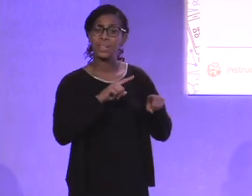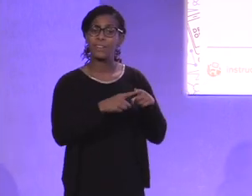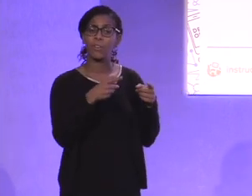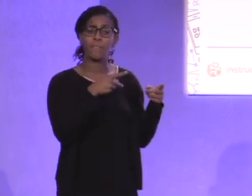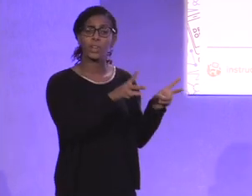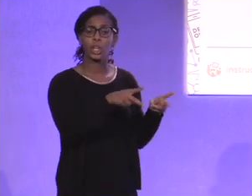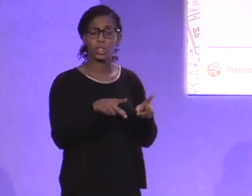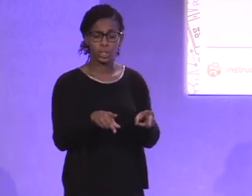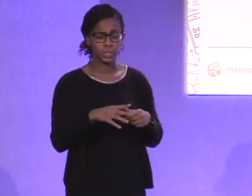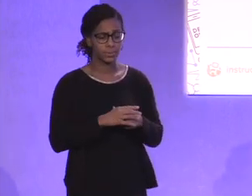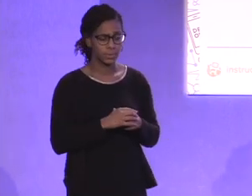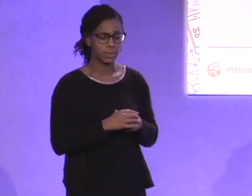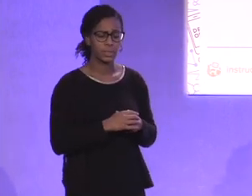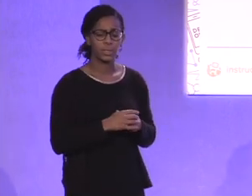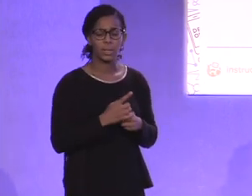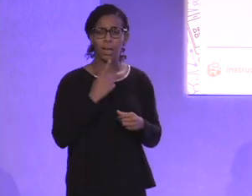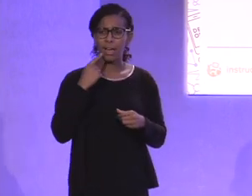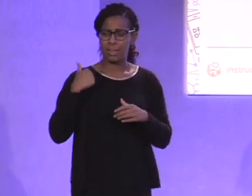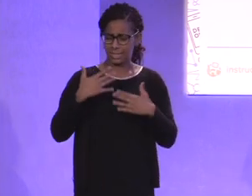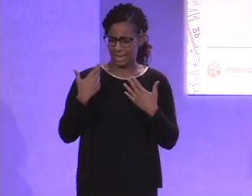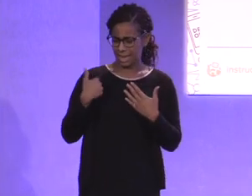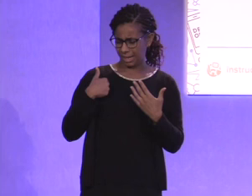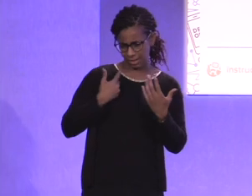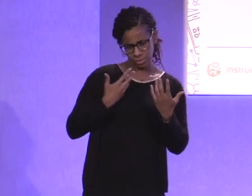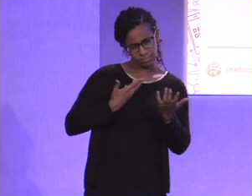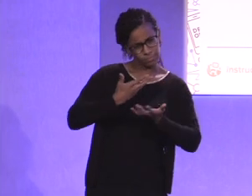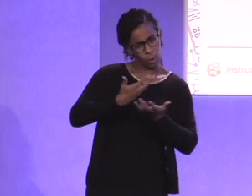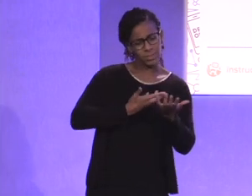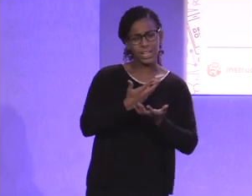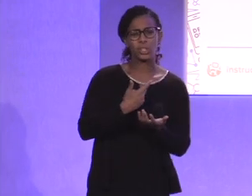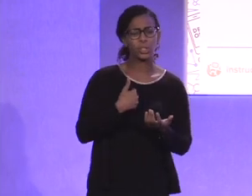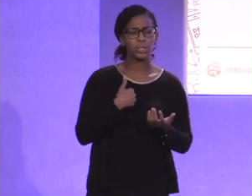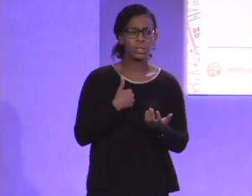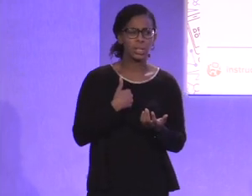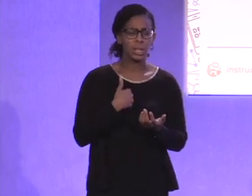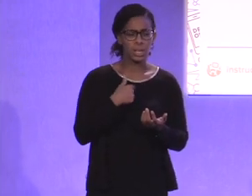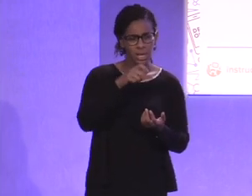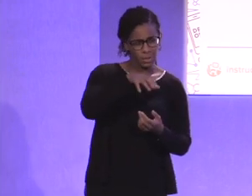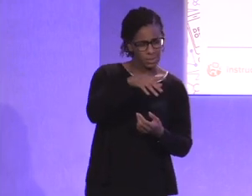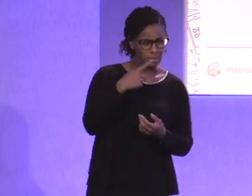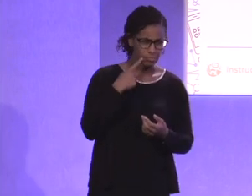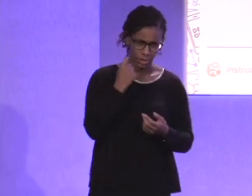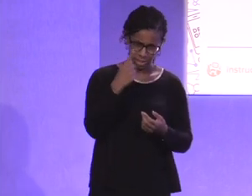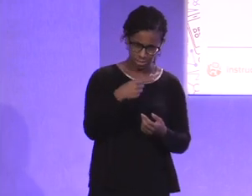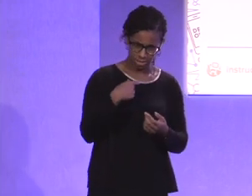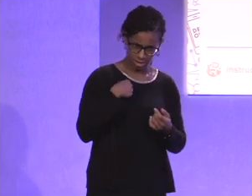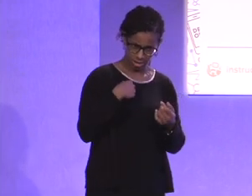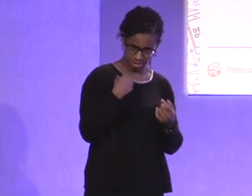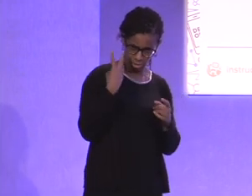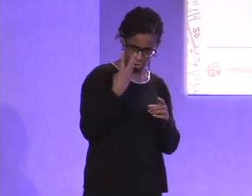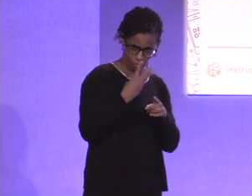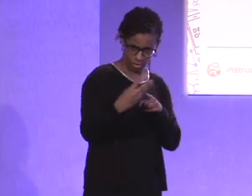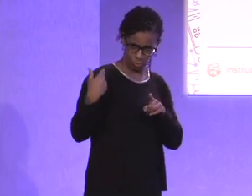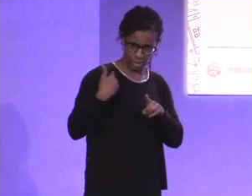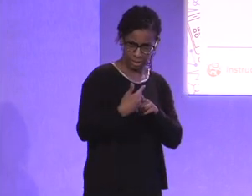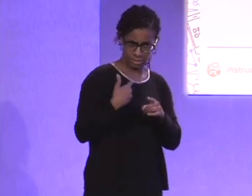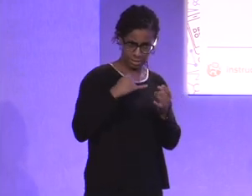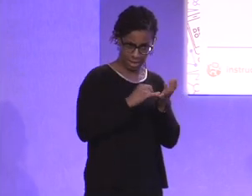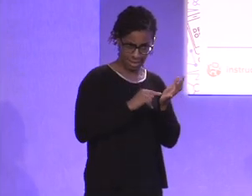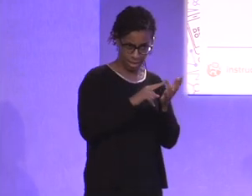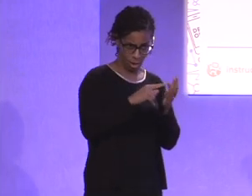interesting conversation with Tracker one day, and they were like, you know, we've noticed that we've been outside of the SLO for the last 3 weeks, and you haven't done anything. And we were